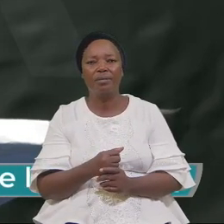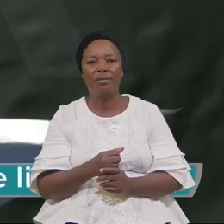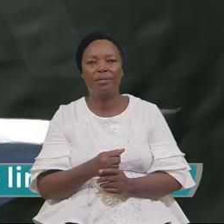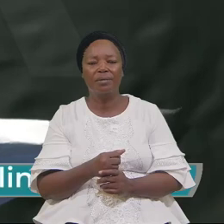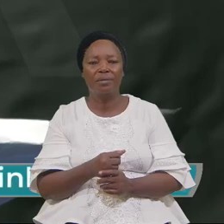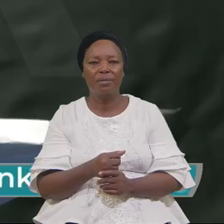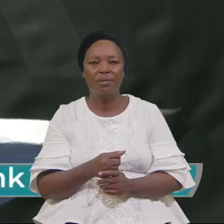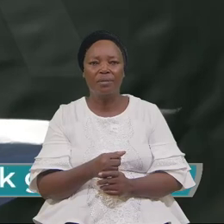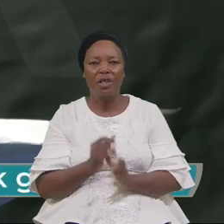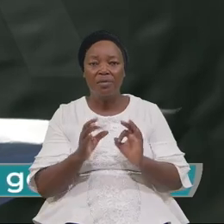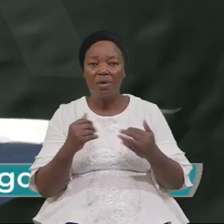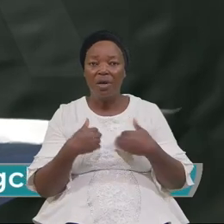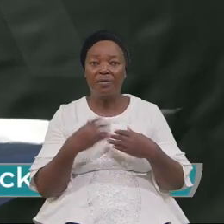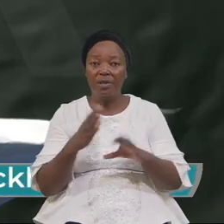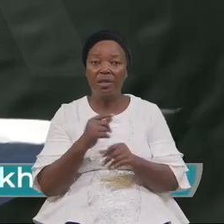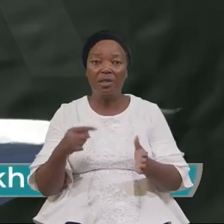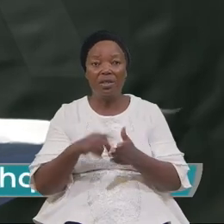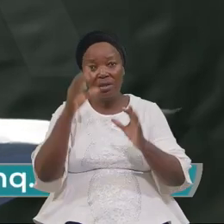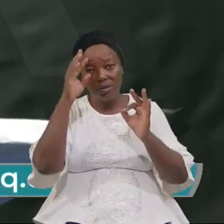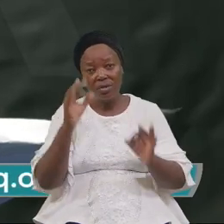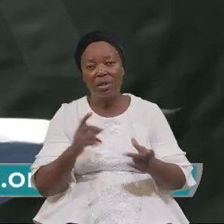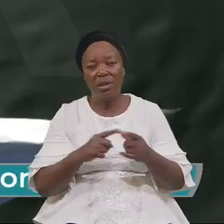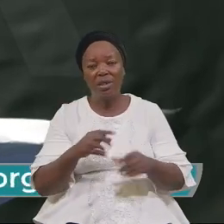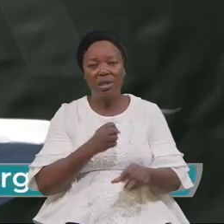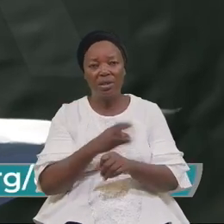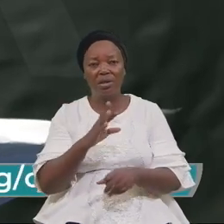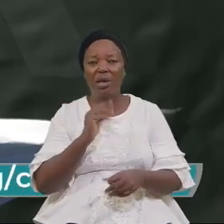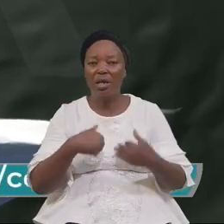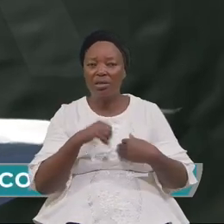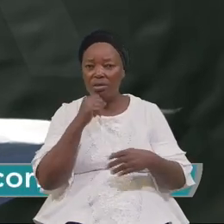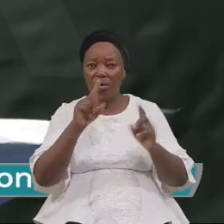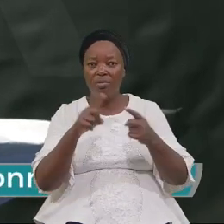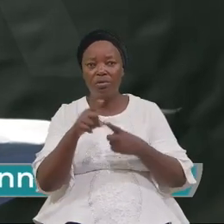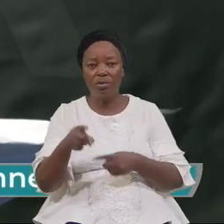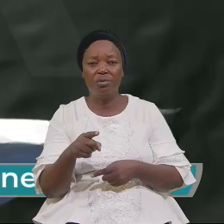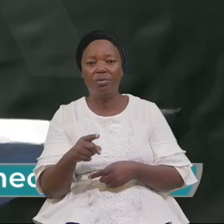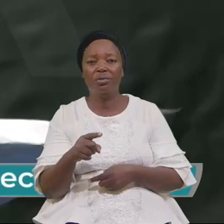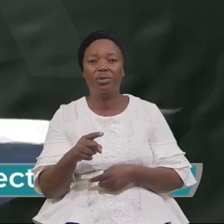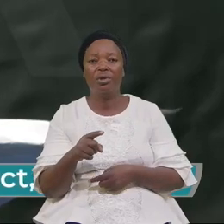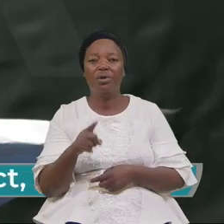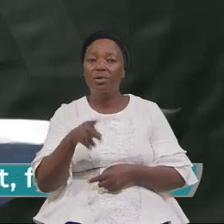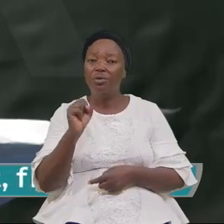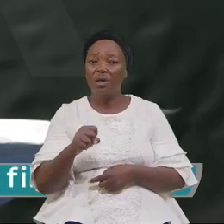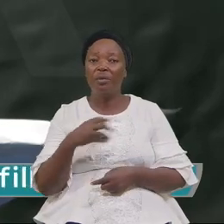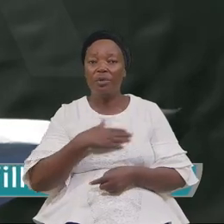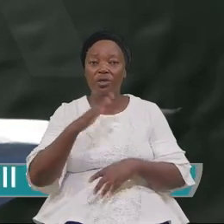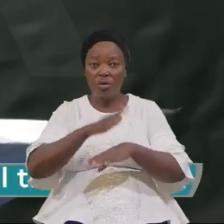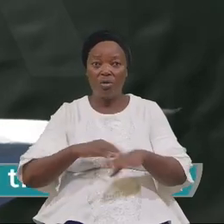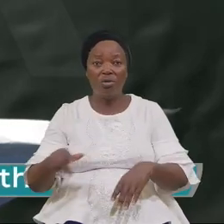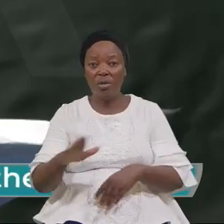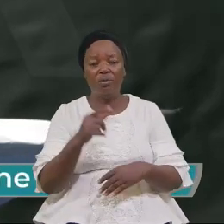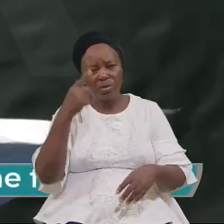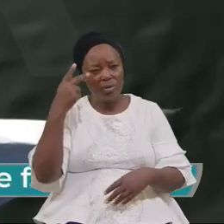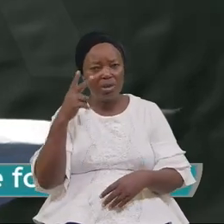If you have taken this decision and the counselors have not reached you, you can beckon unto them. They are all around